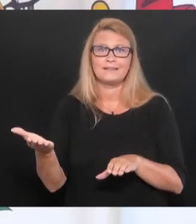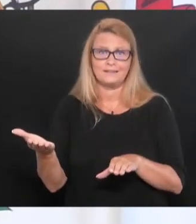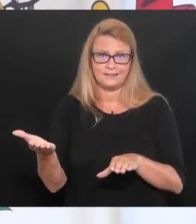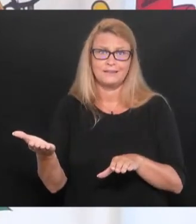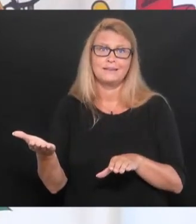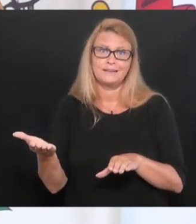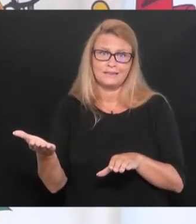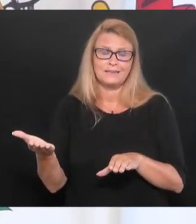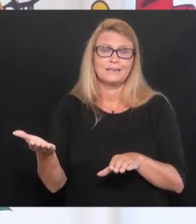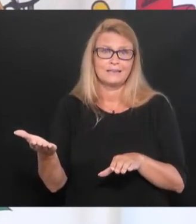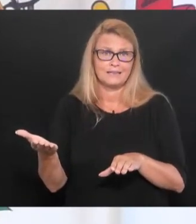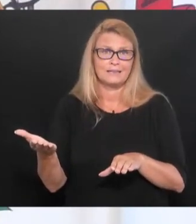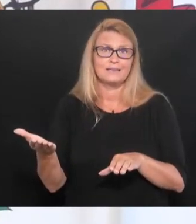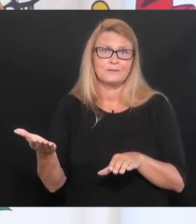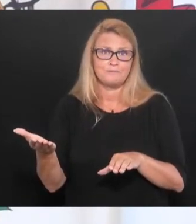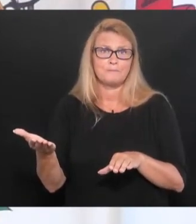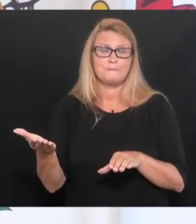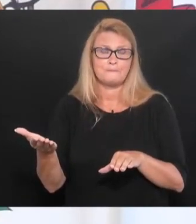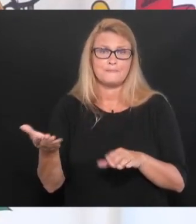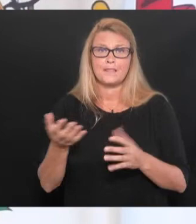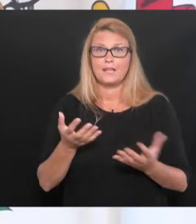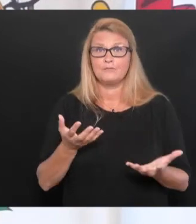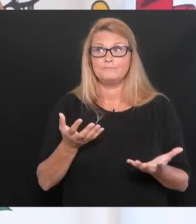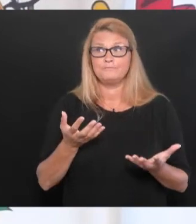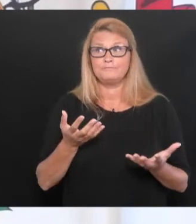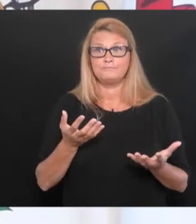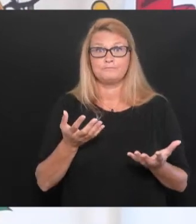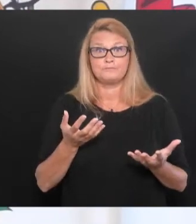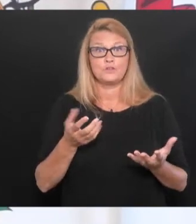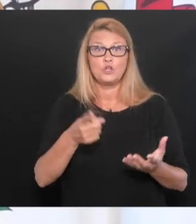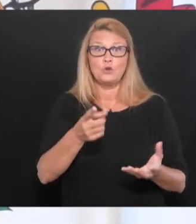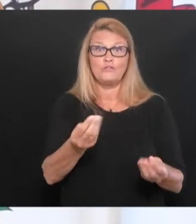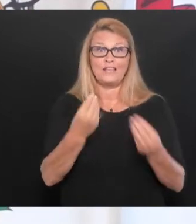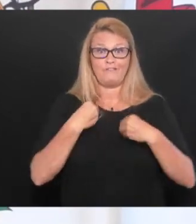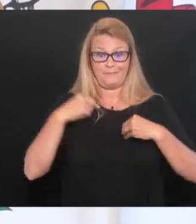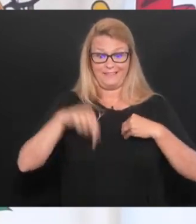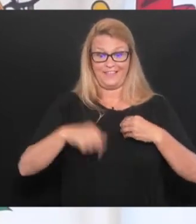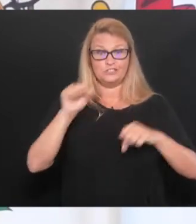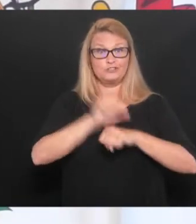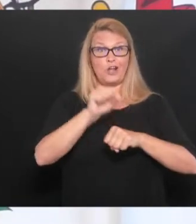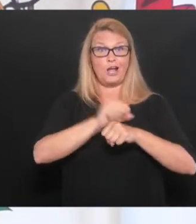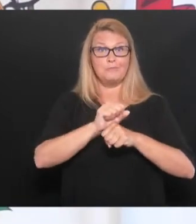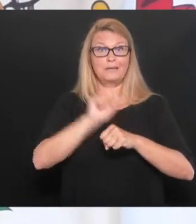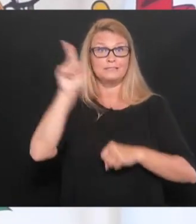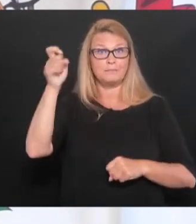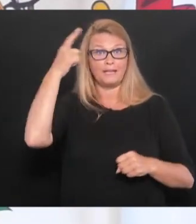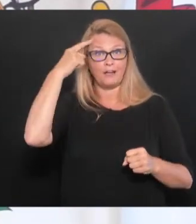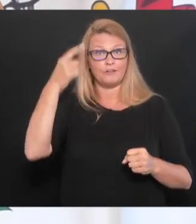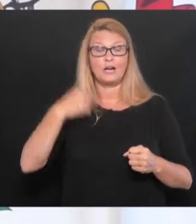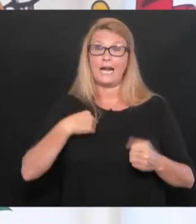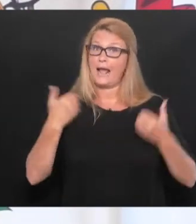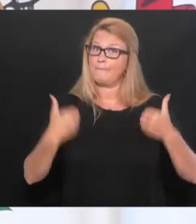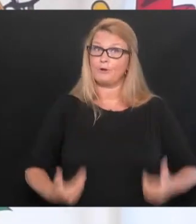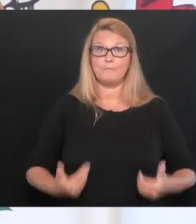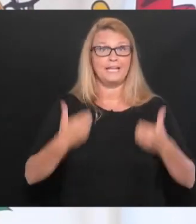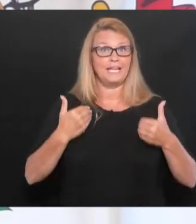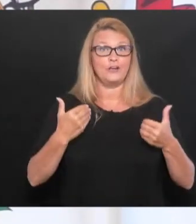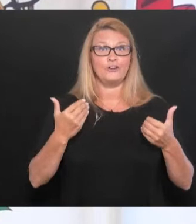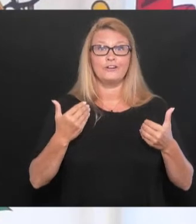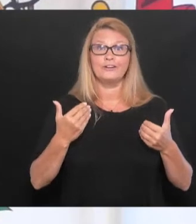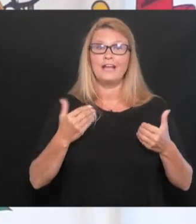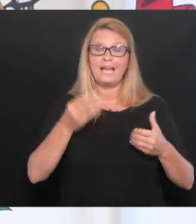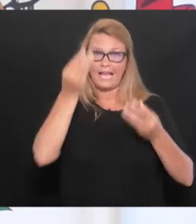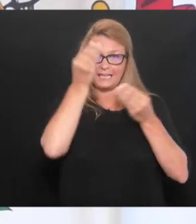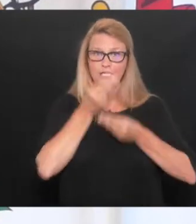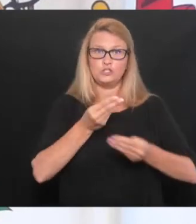but at the same time, you've honored me with this job, and I'm going to do my job. I'm going to be right here, and I'm going to tell you exactly what's